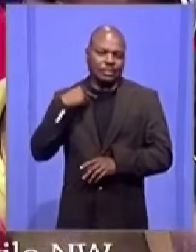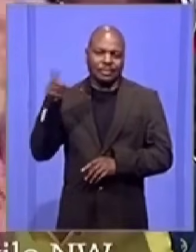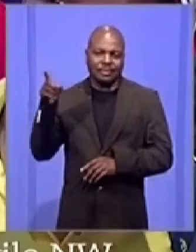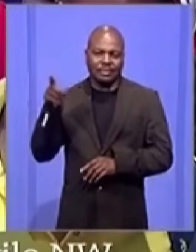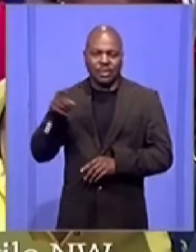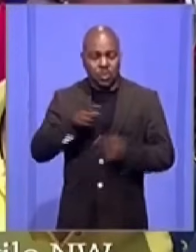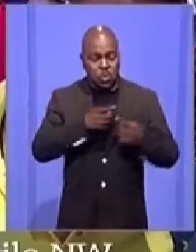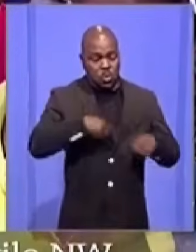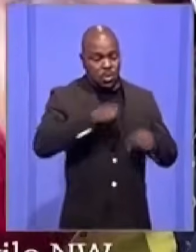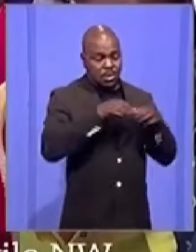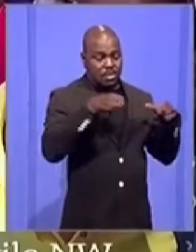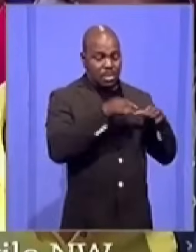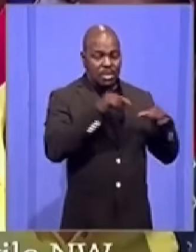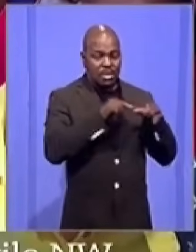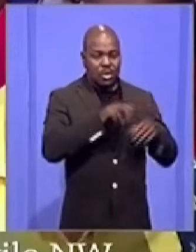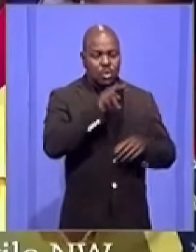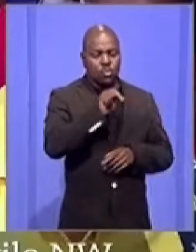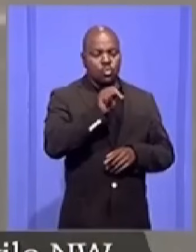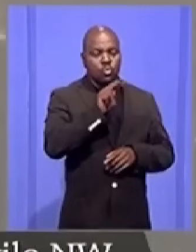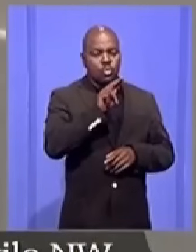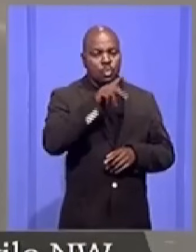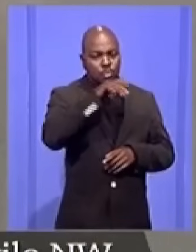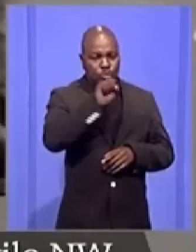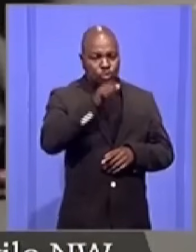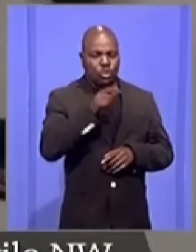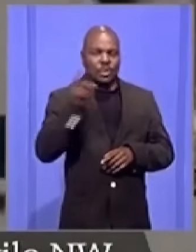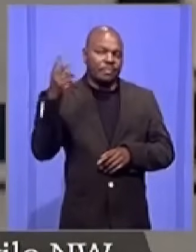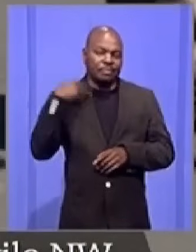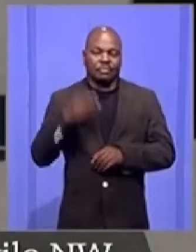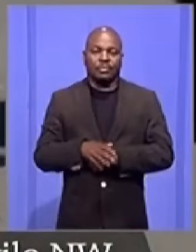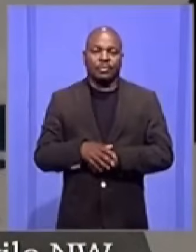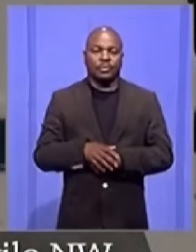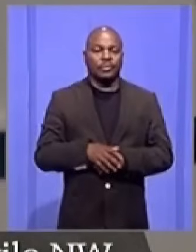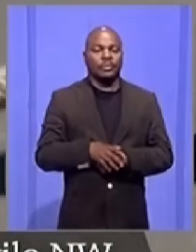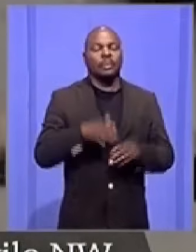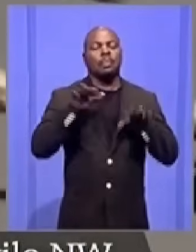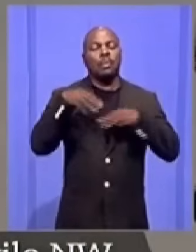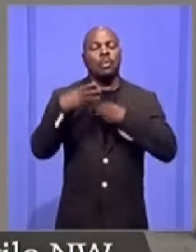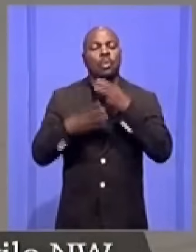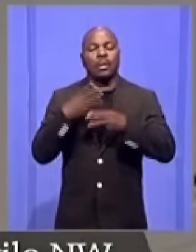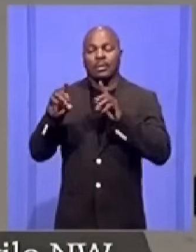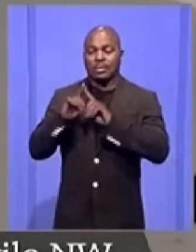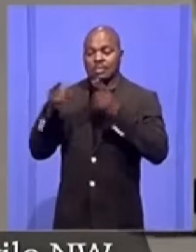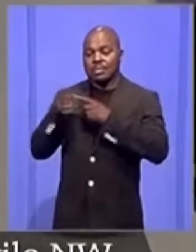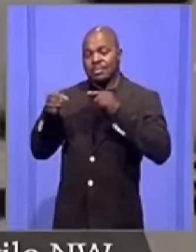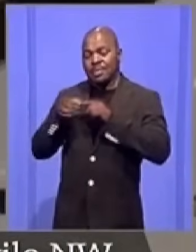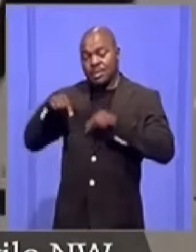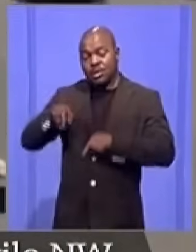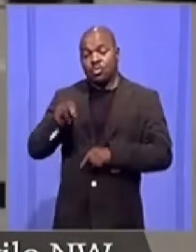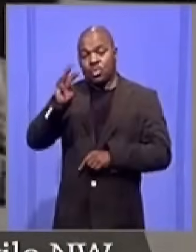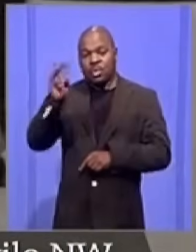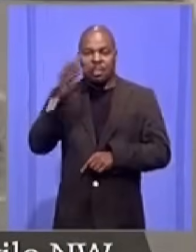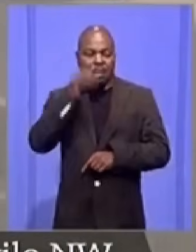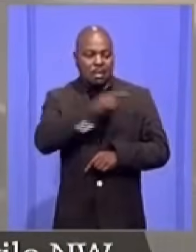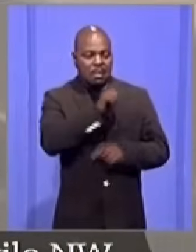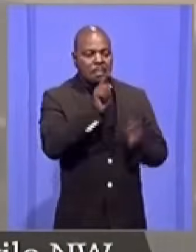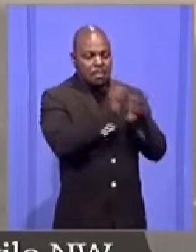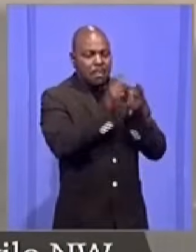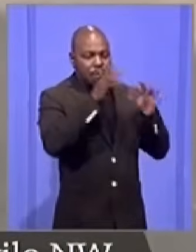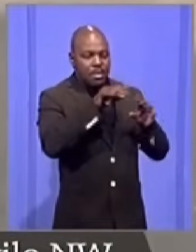re le mokgatlho wa NUPSO lefapha la ditiro tsa setšhaba mo North West la re le kopane le badiri ba ba sa itumelang